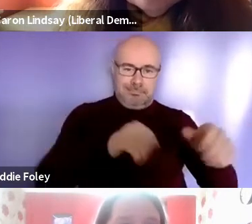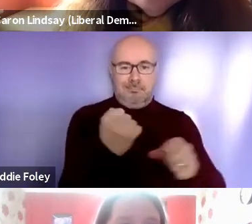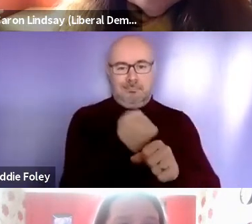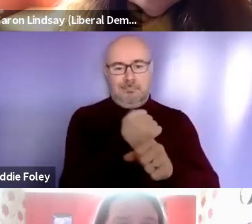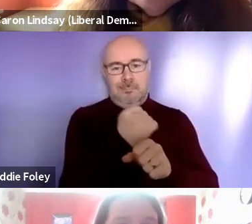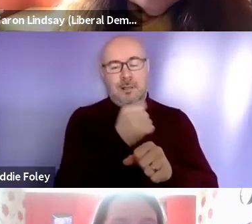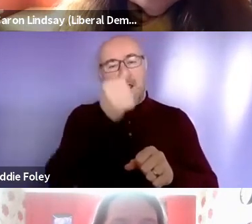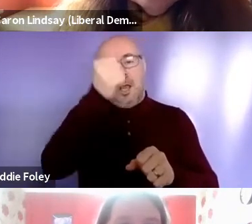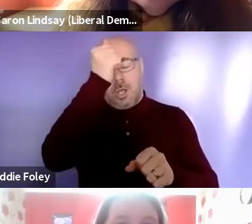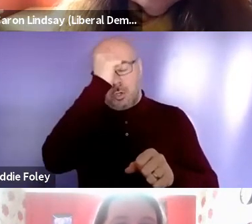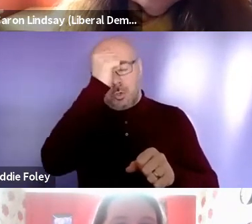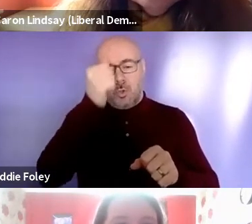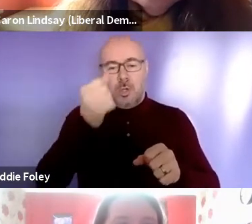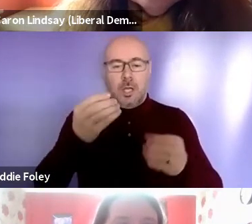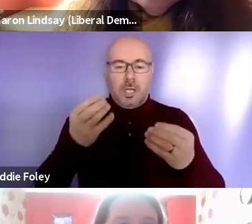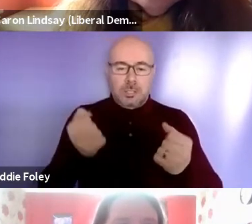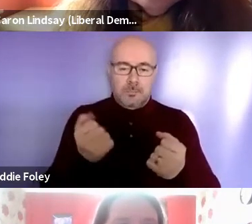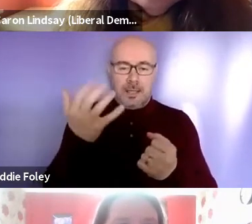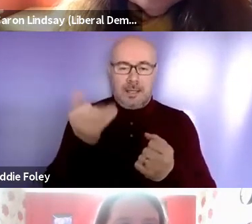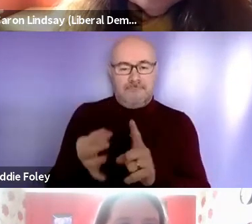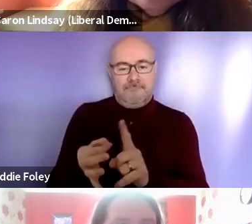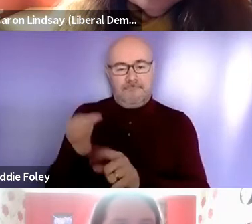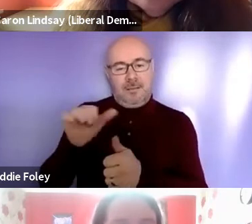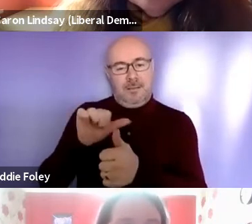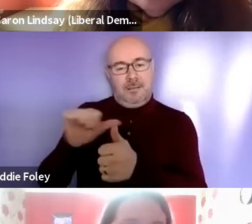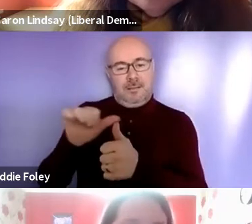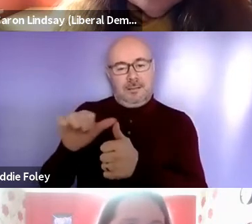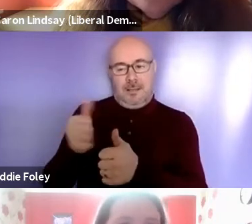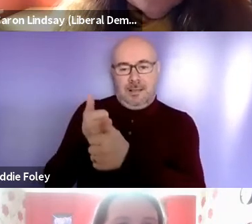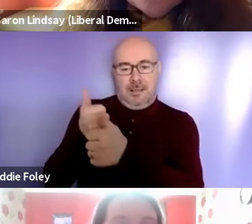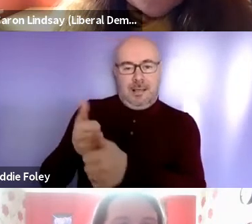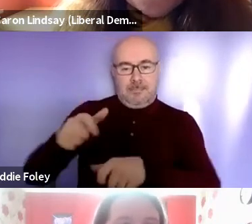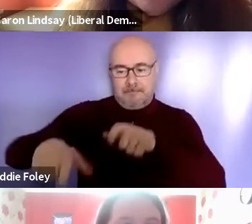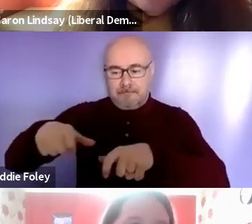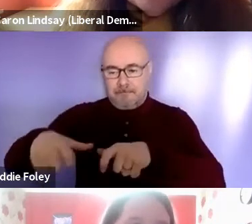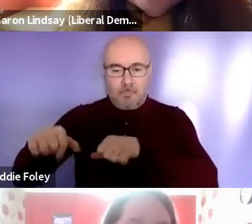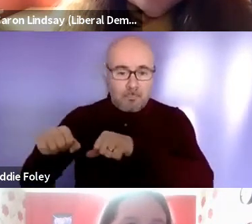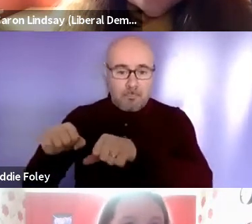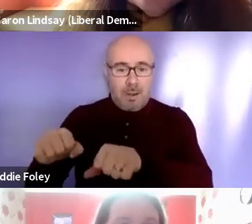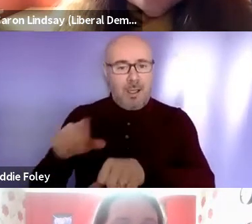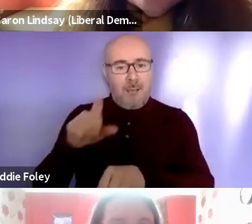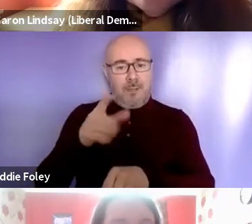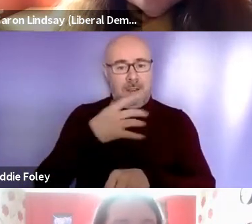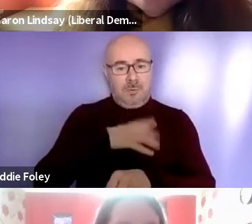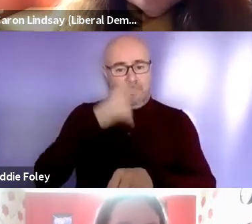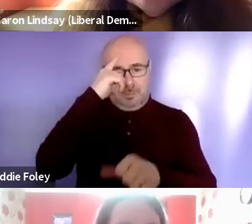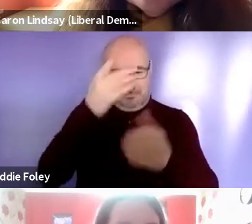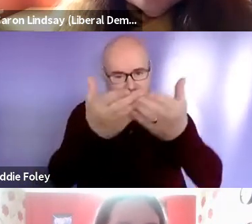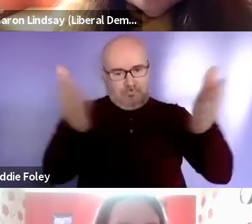and pedestrians, but as Gillian was saying, it also benefits those who use wheelchairs and prams or walking canes,